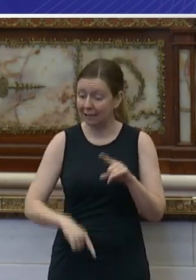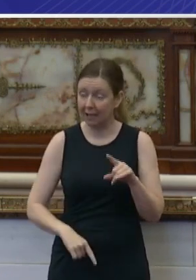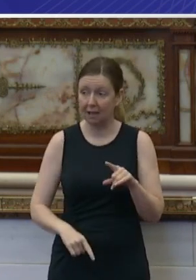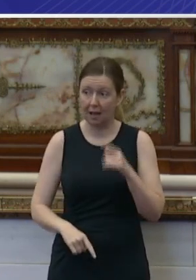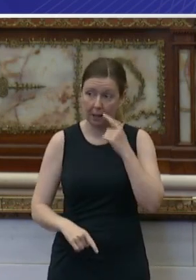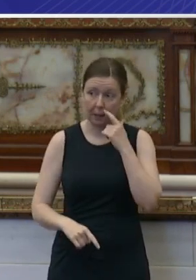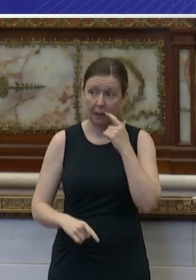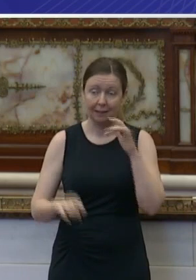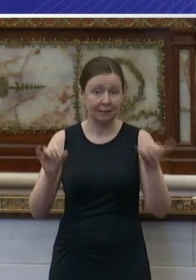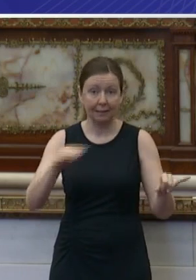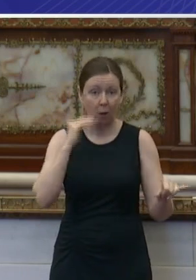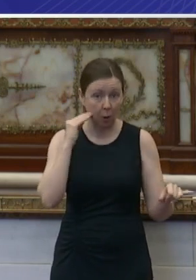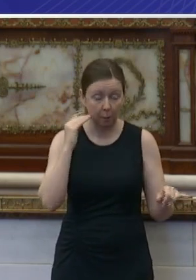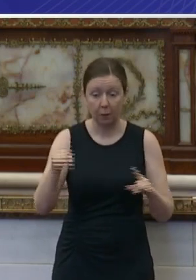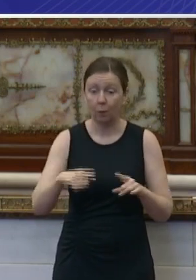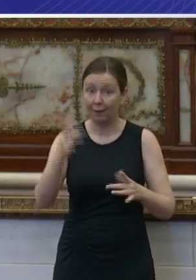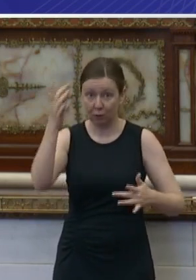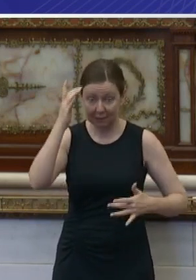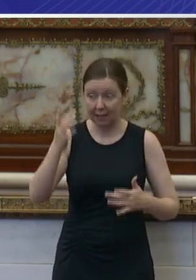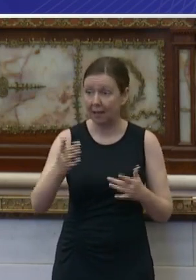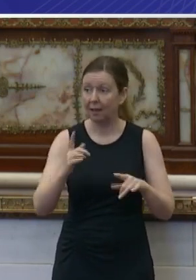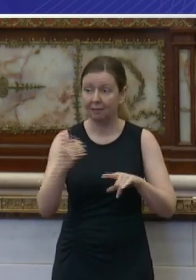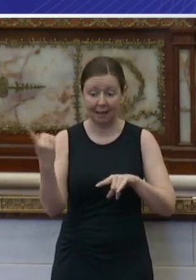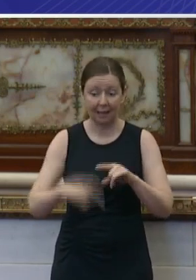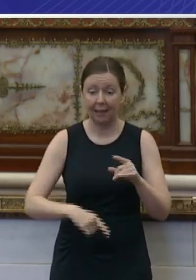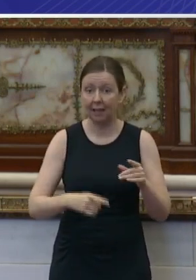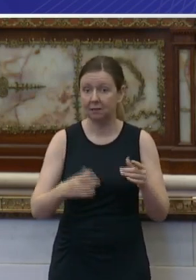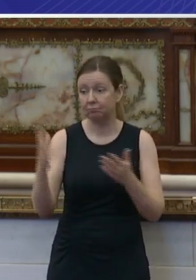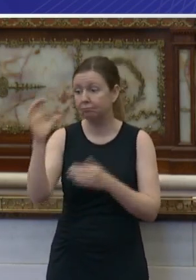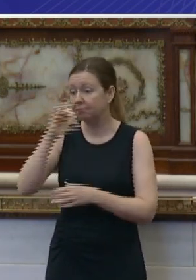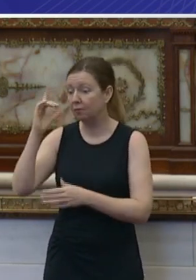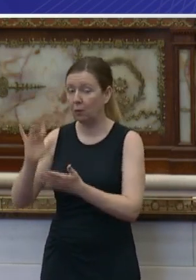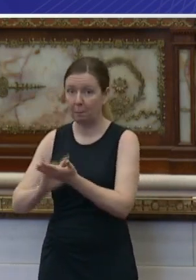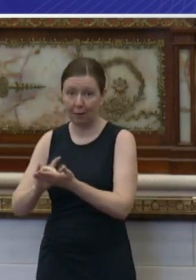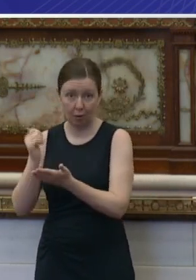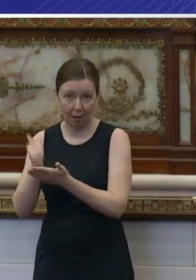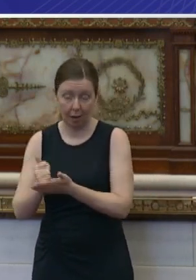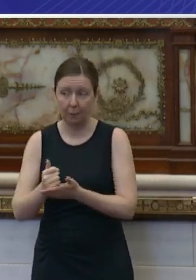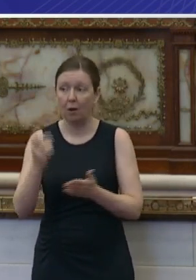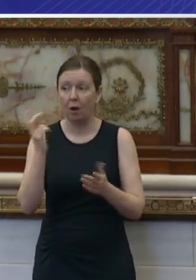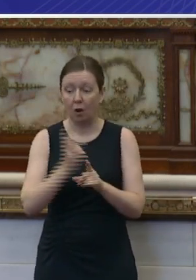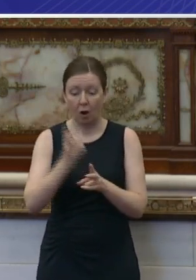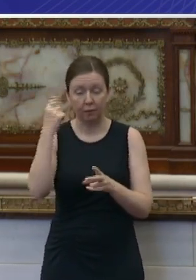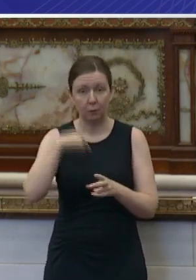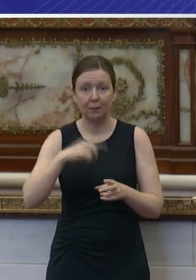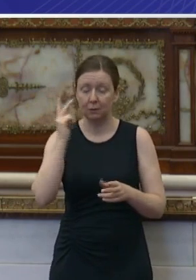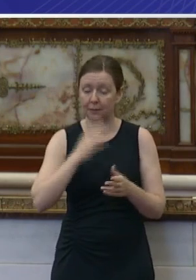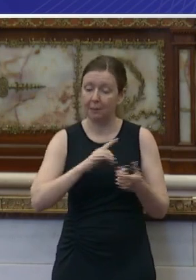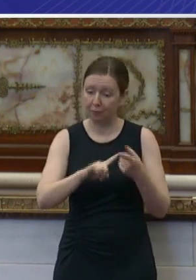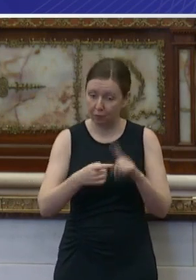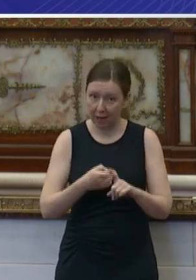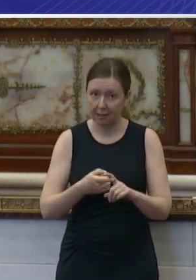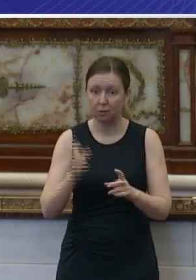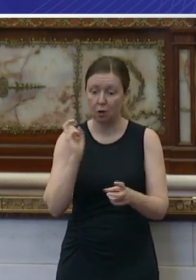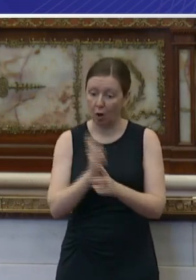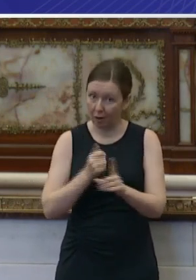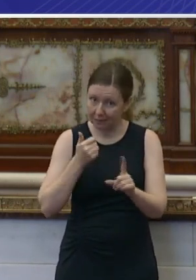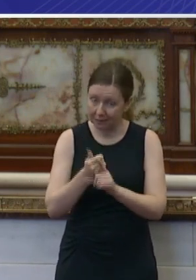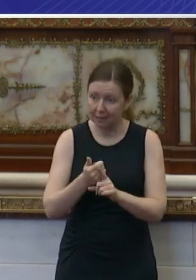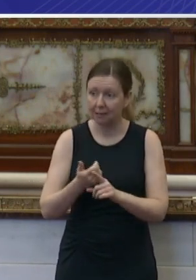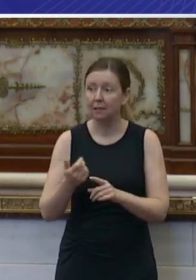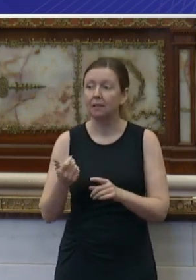afford to stay home when they're sick, let alone seek medical attention. It is hard for me to see my friends in the service industry be forced back